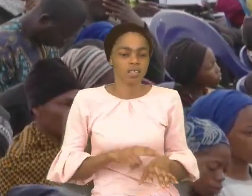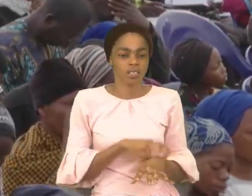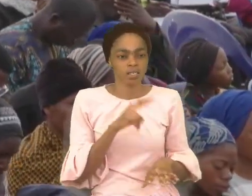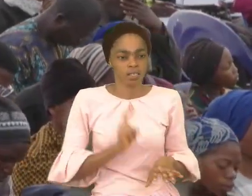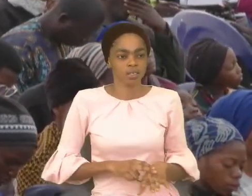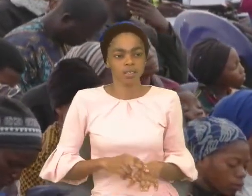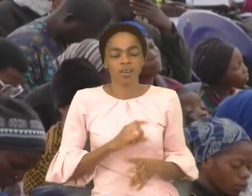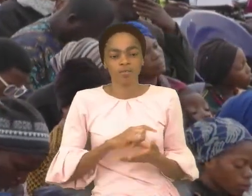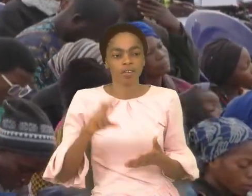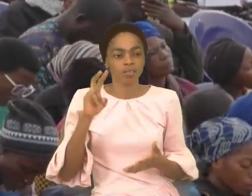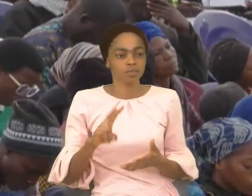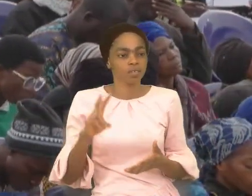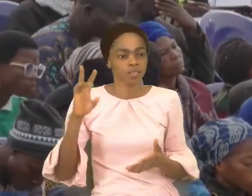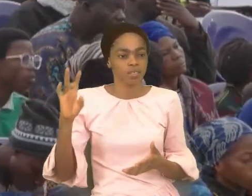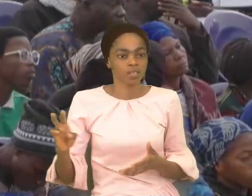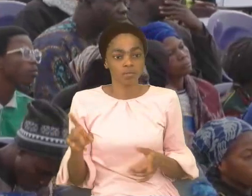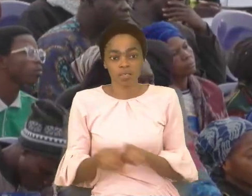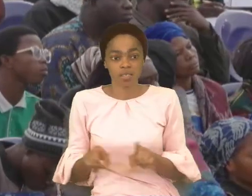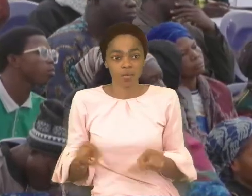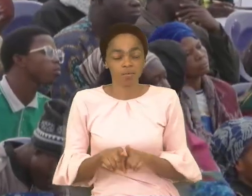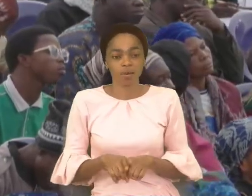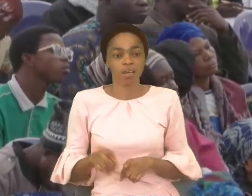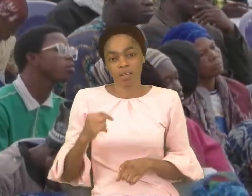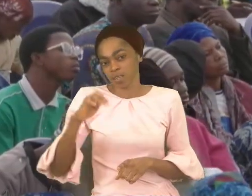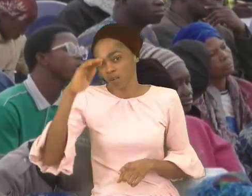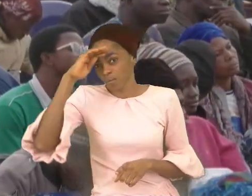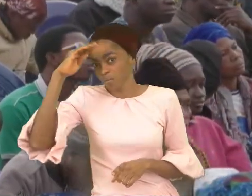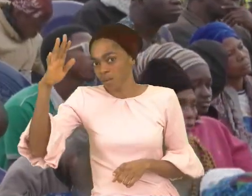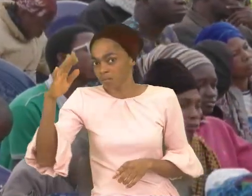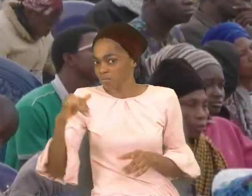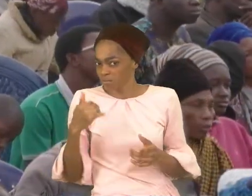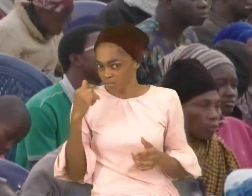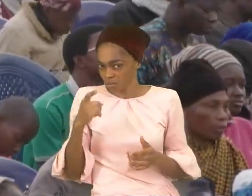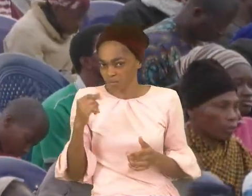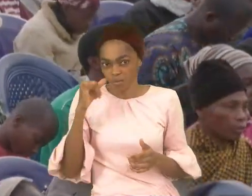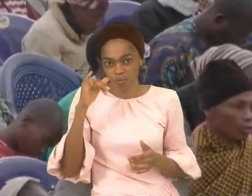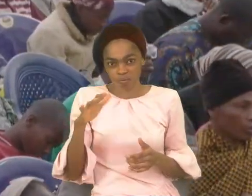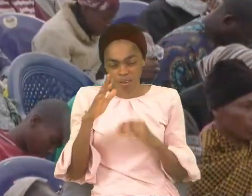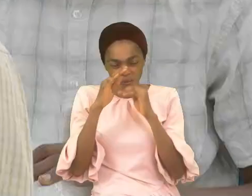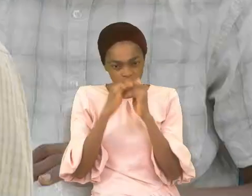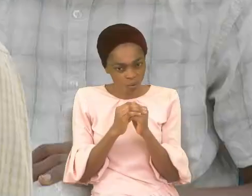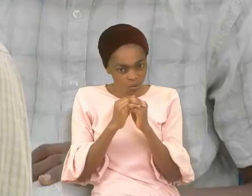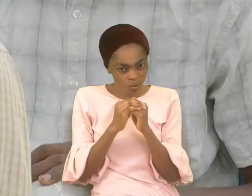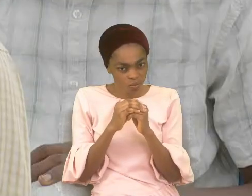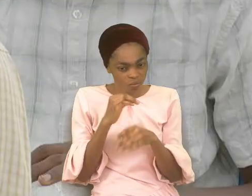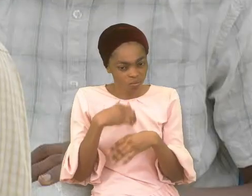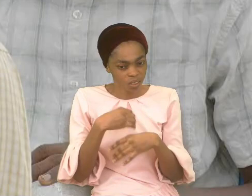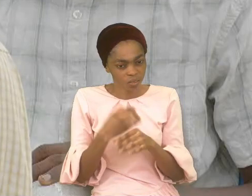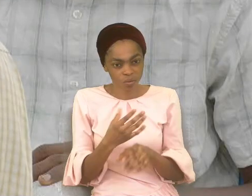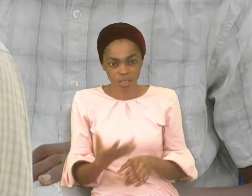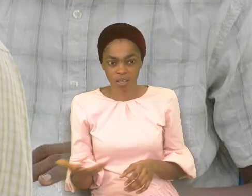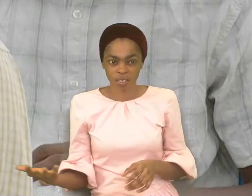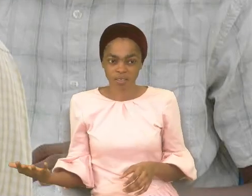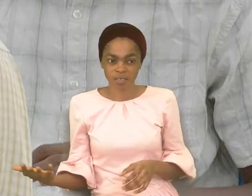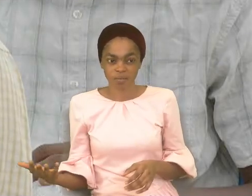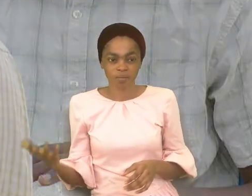women, they worship the creatures, they worship how they feel, how they look, how